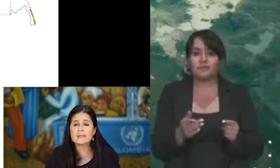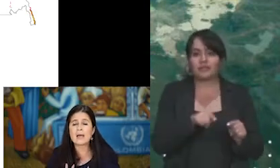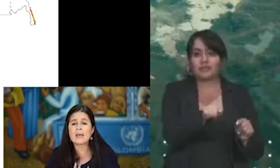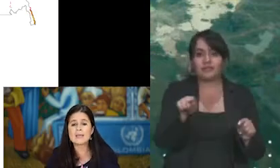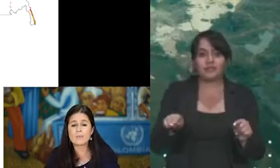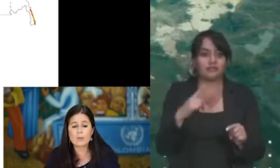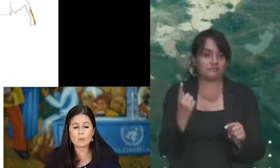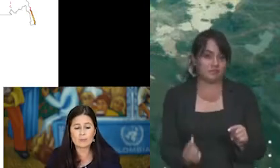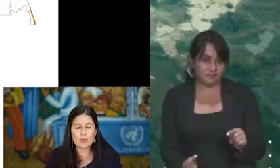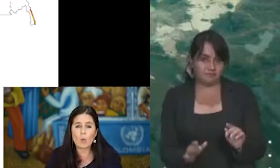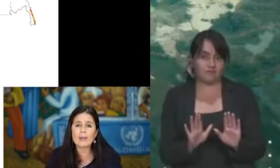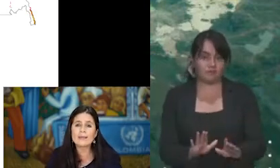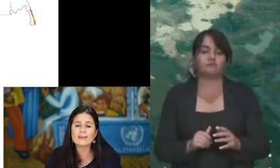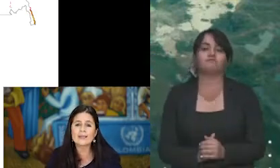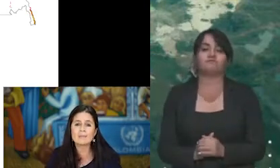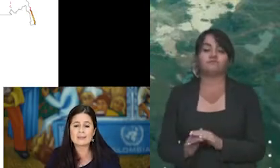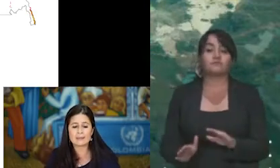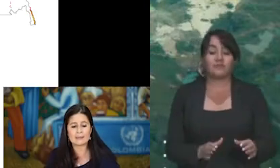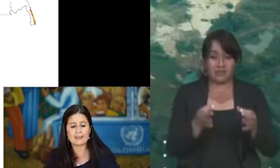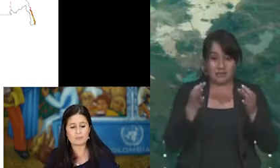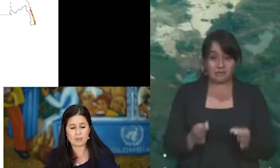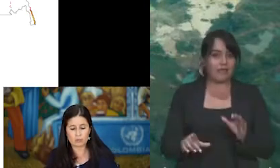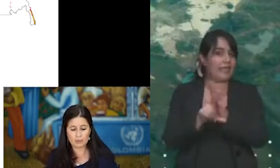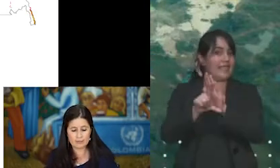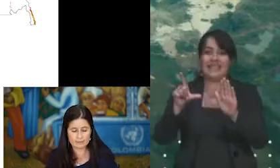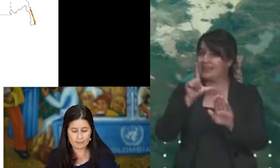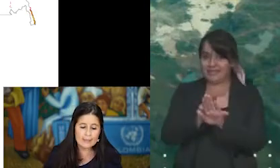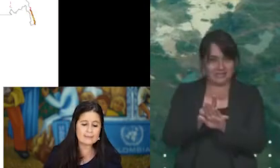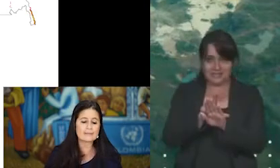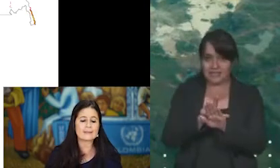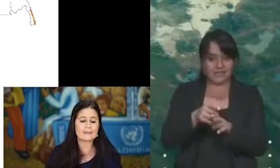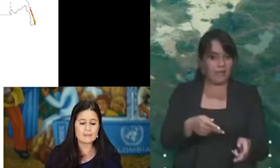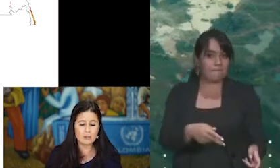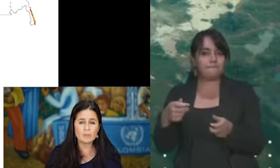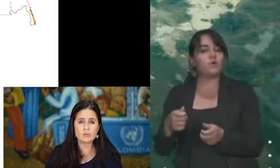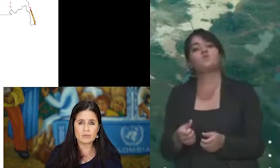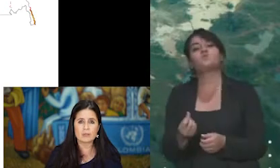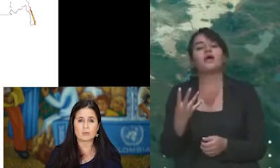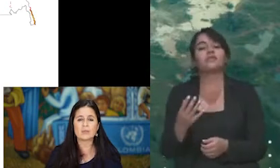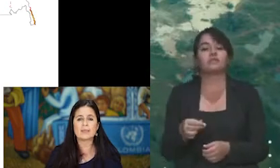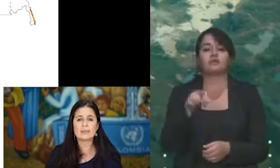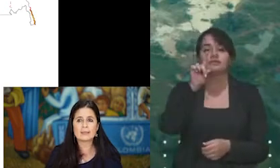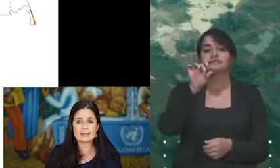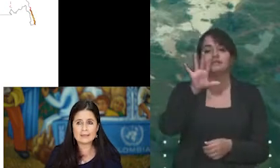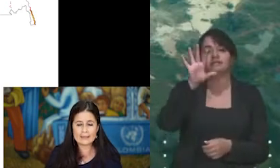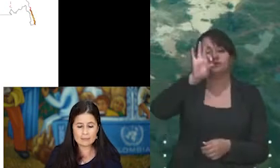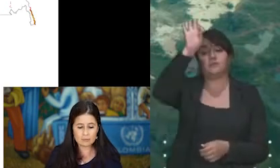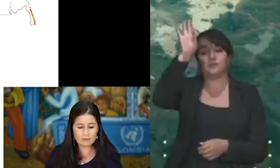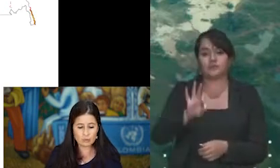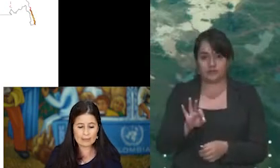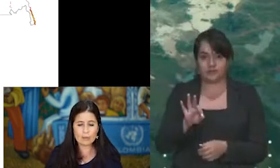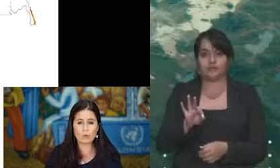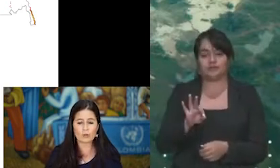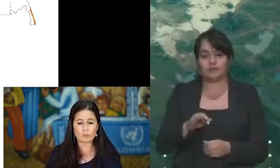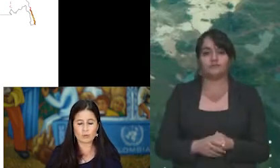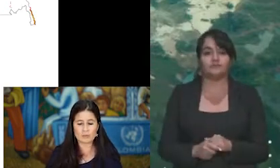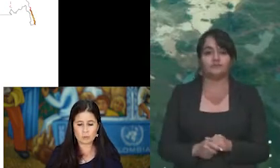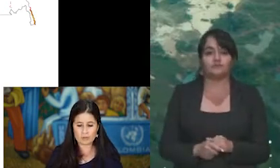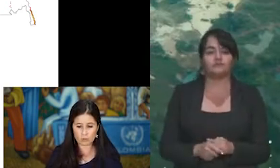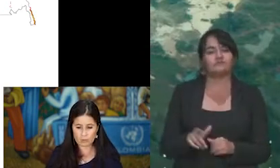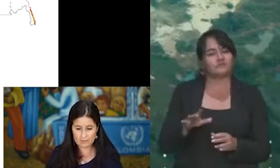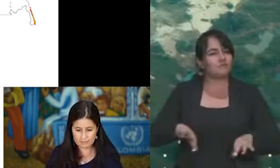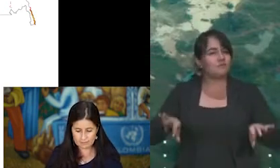see what really is the illicit exploitation. 65% of the national data is illicit